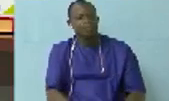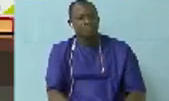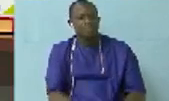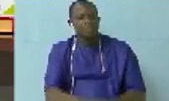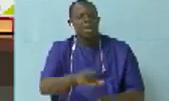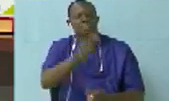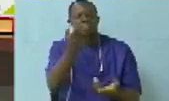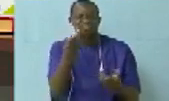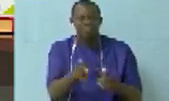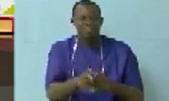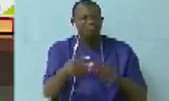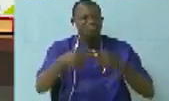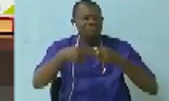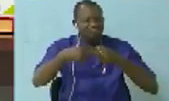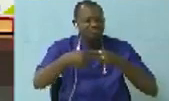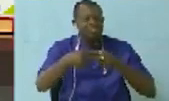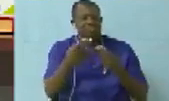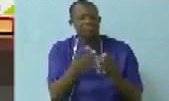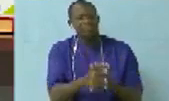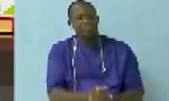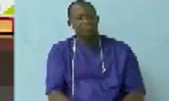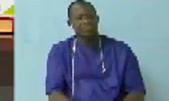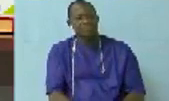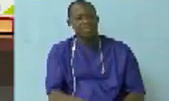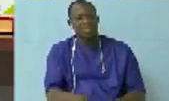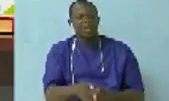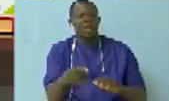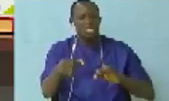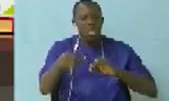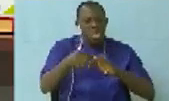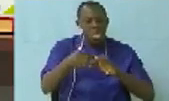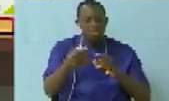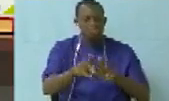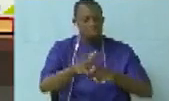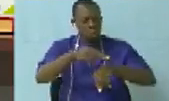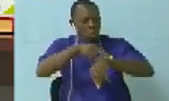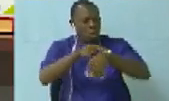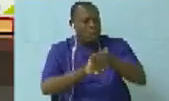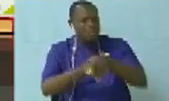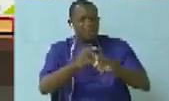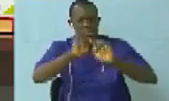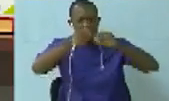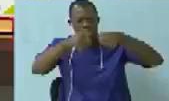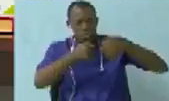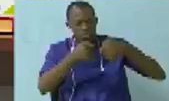like my belts, my finger rings, my watch, my shoes,